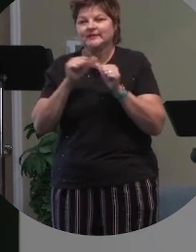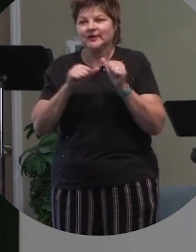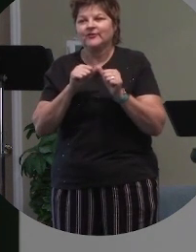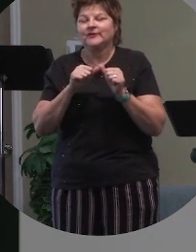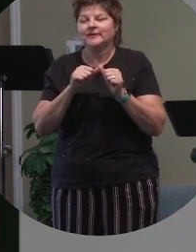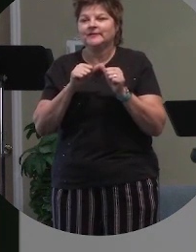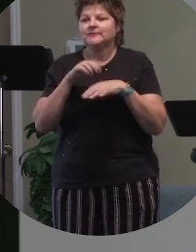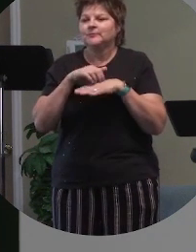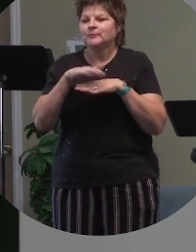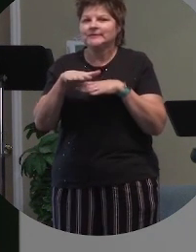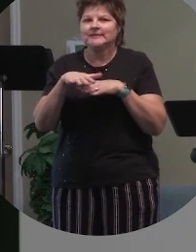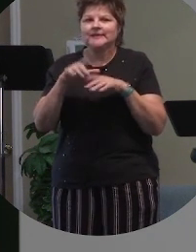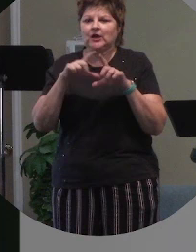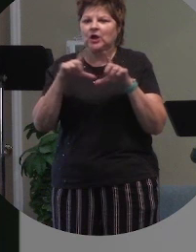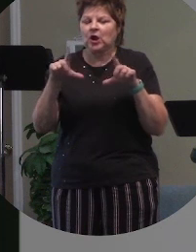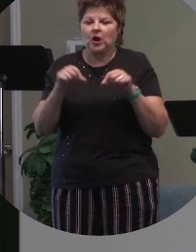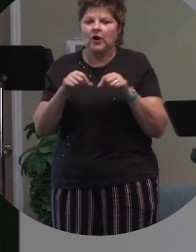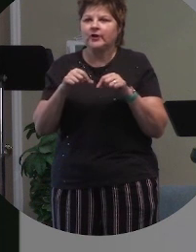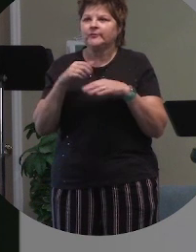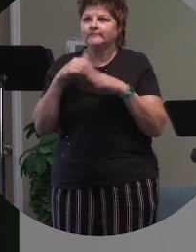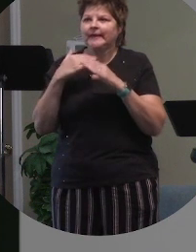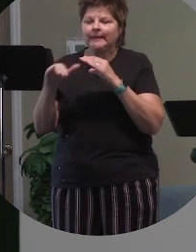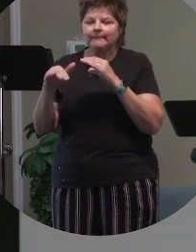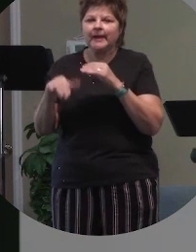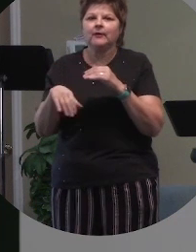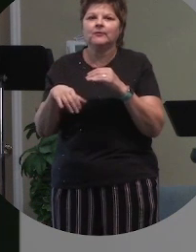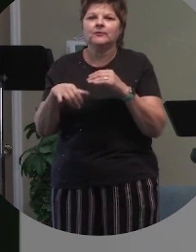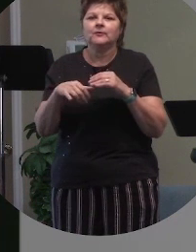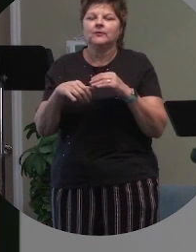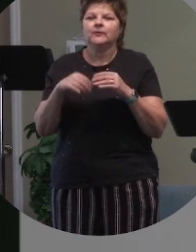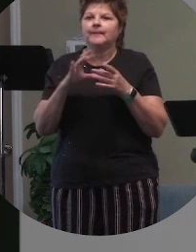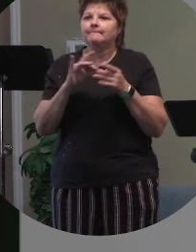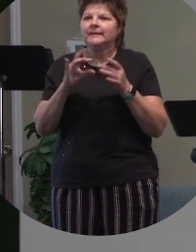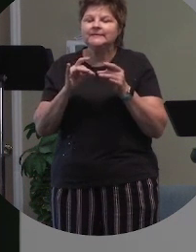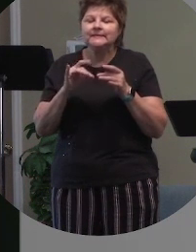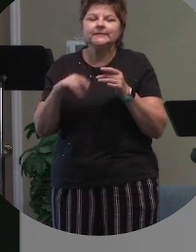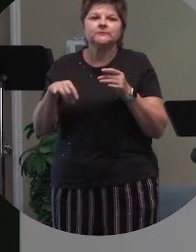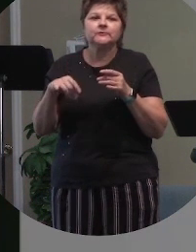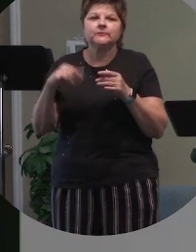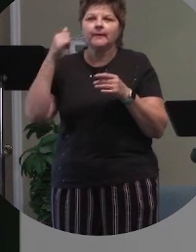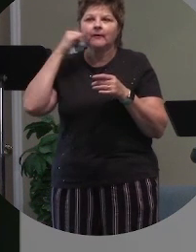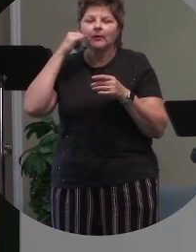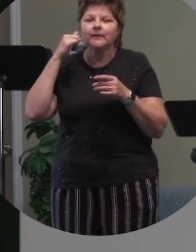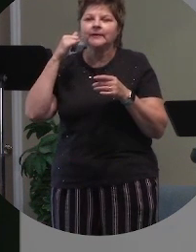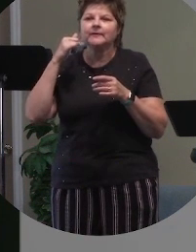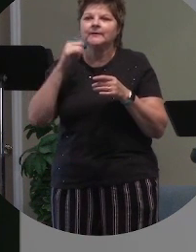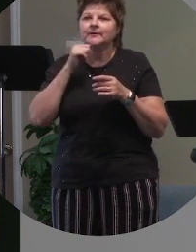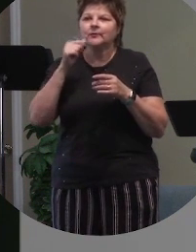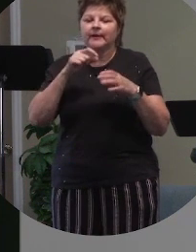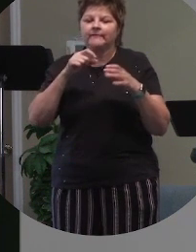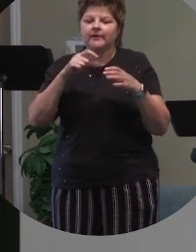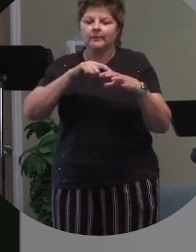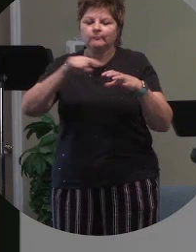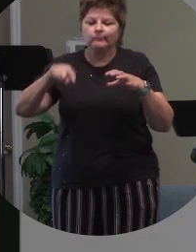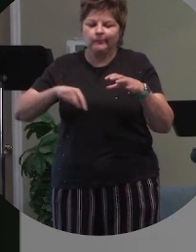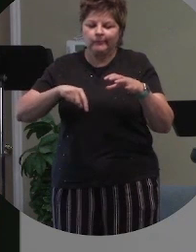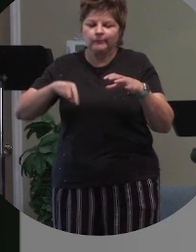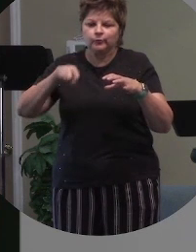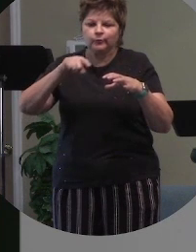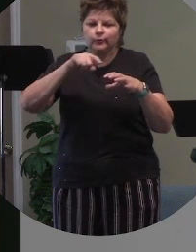Send a card. Send an email. Send a message. Pick up the telephone. And we don't have the rotaries anymore, but